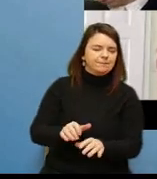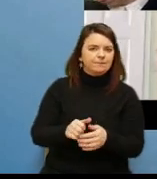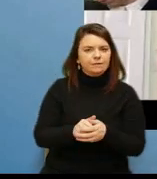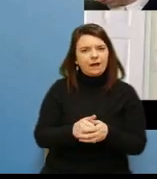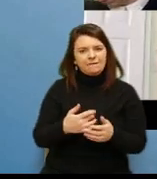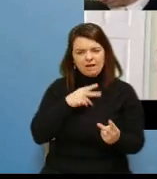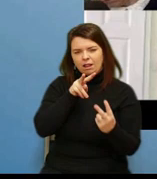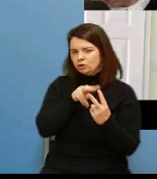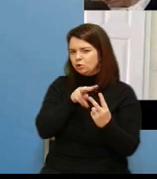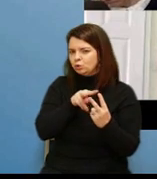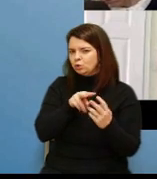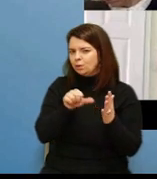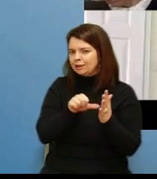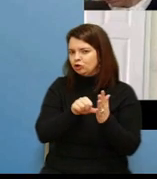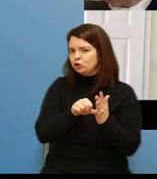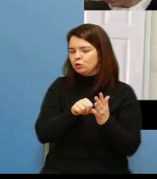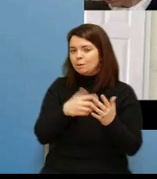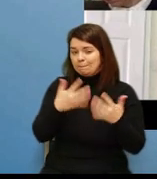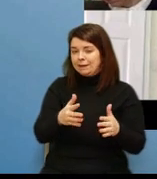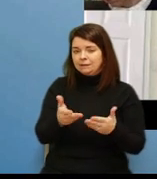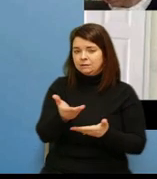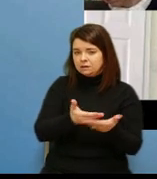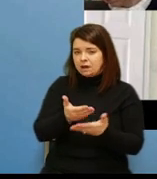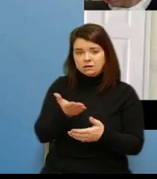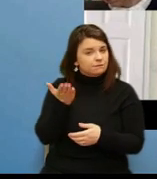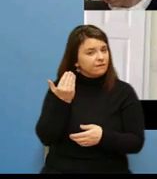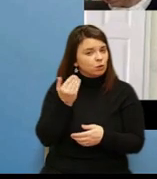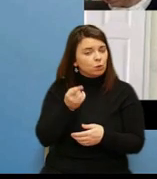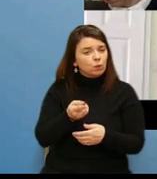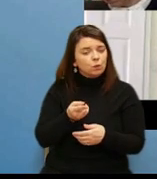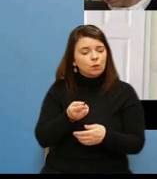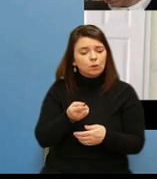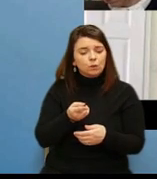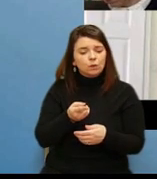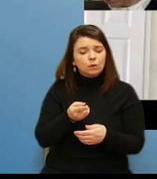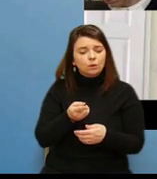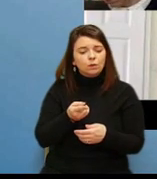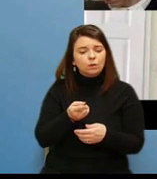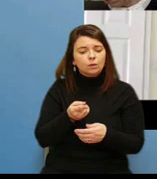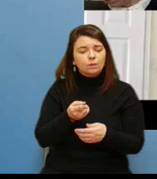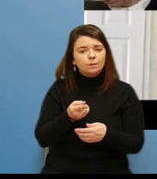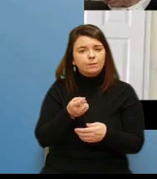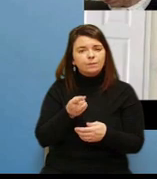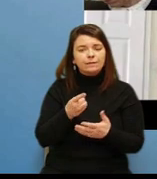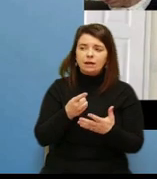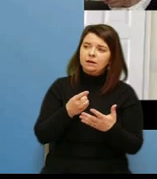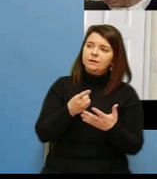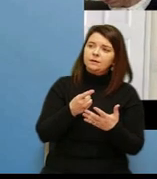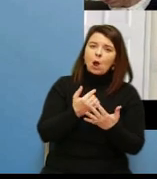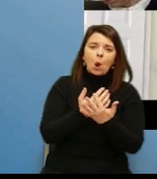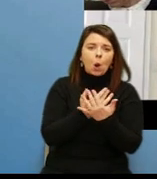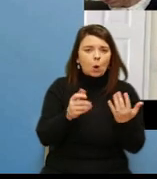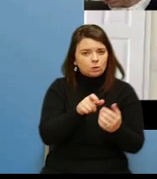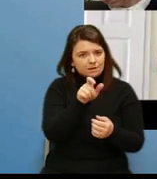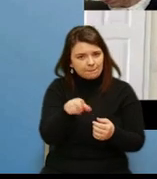view. I think it comes down to two issues that we've discussed before, and that is, one